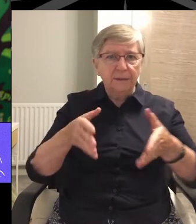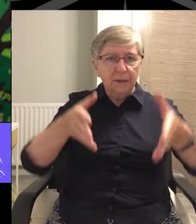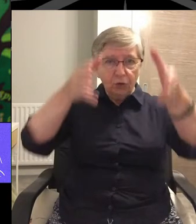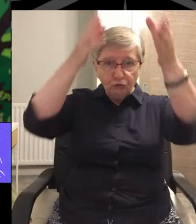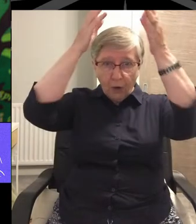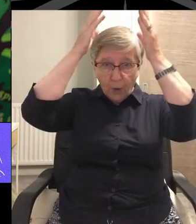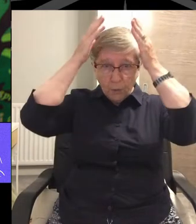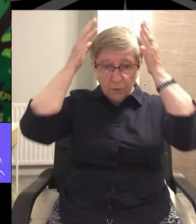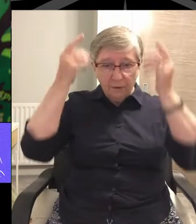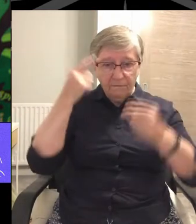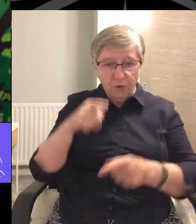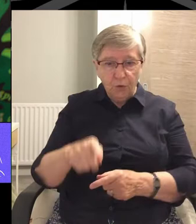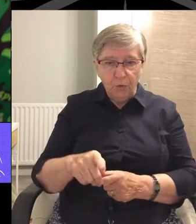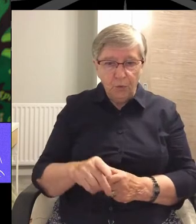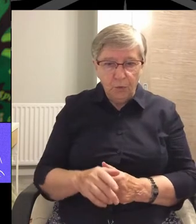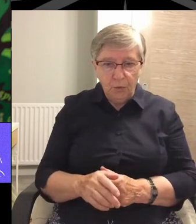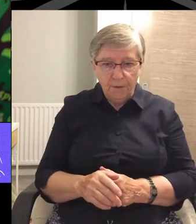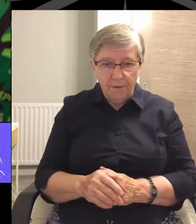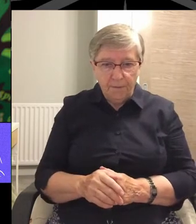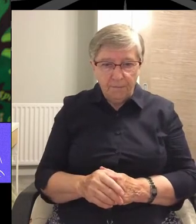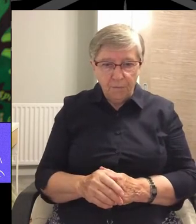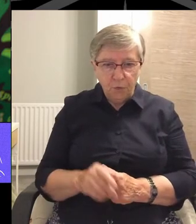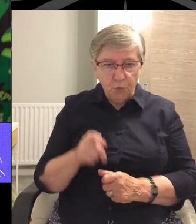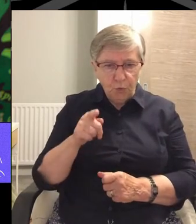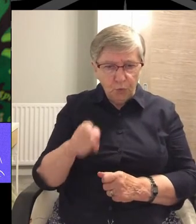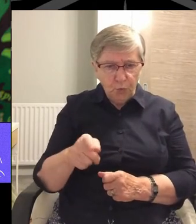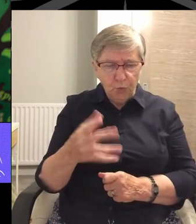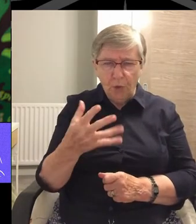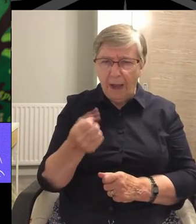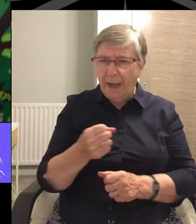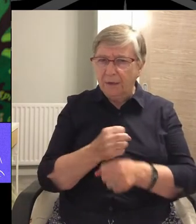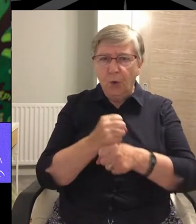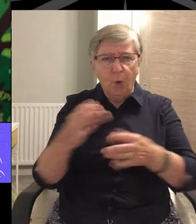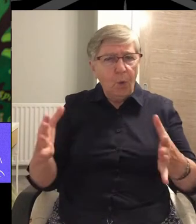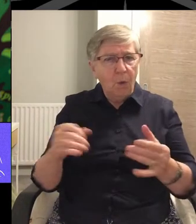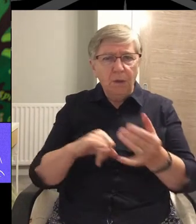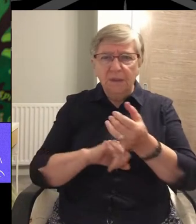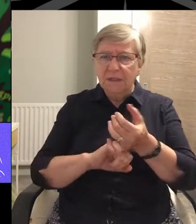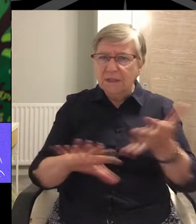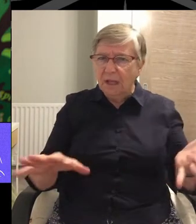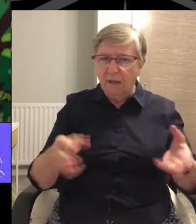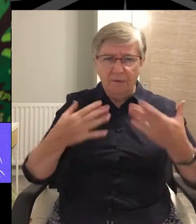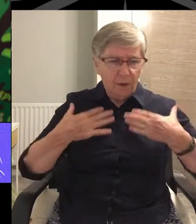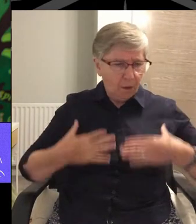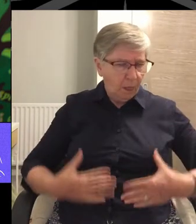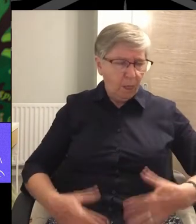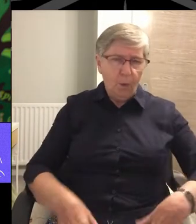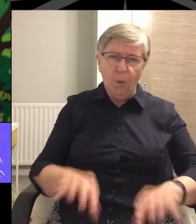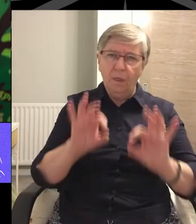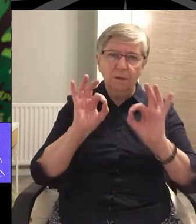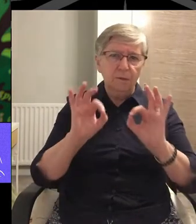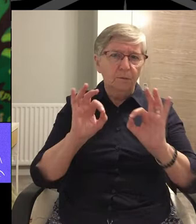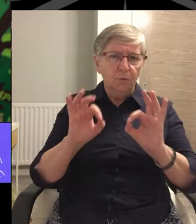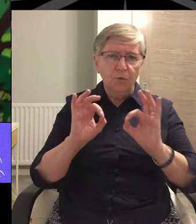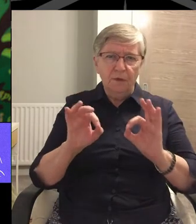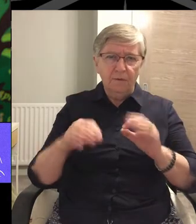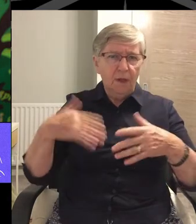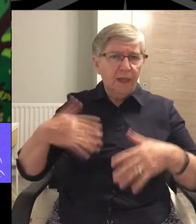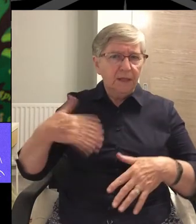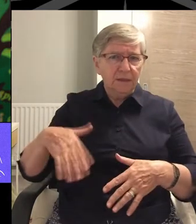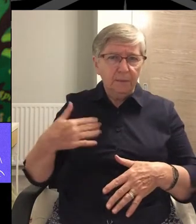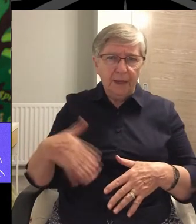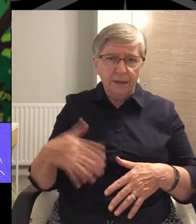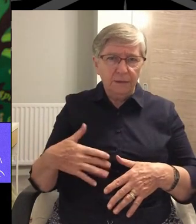head. So you were adorned with gold and silver. Your clothes were of fine linen and costly fabric